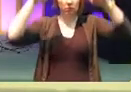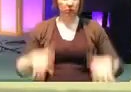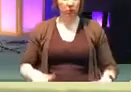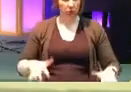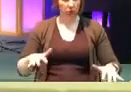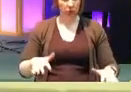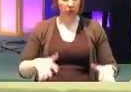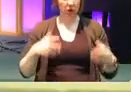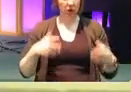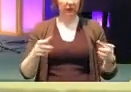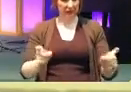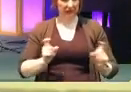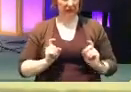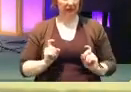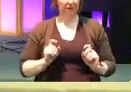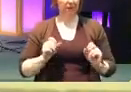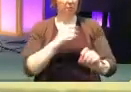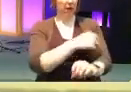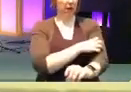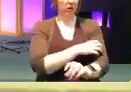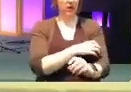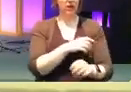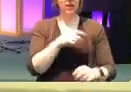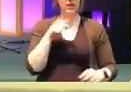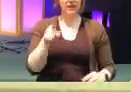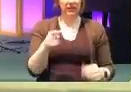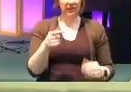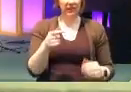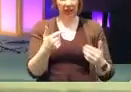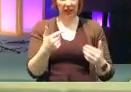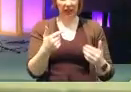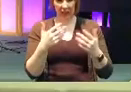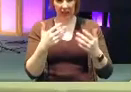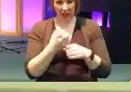and empowered them, and they experienced